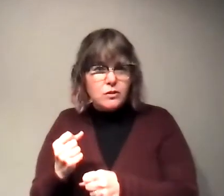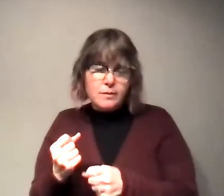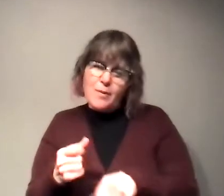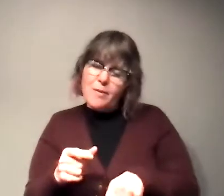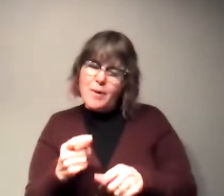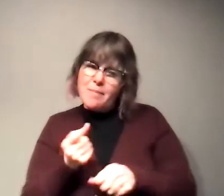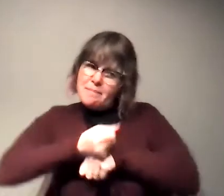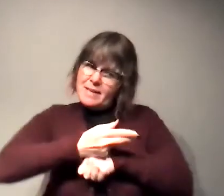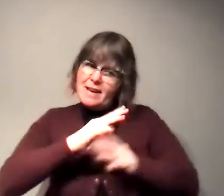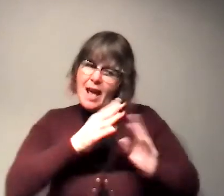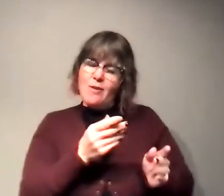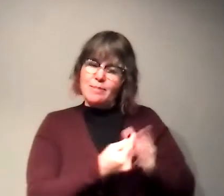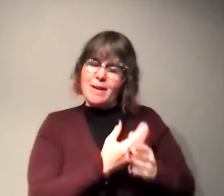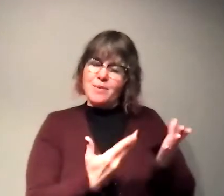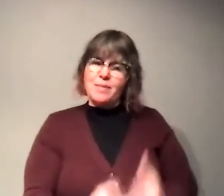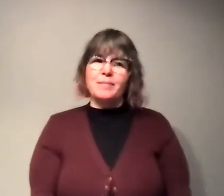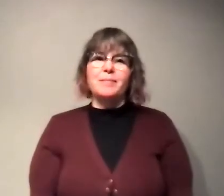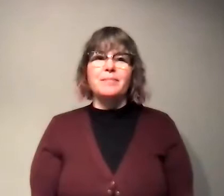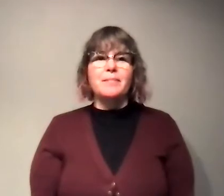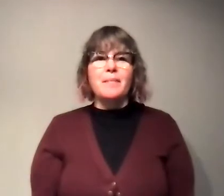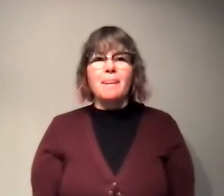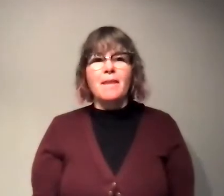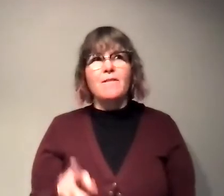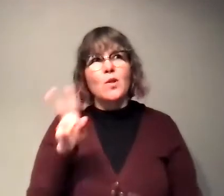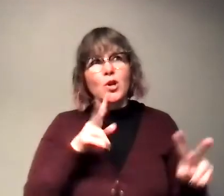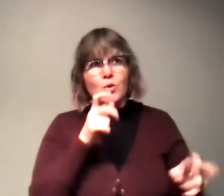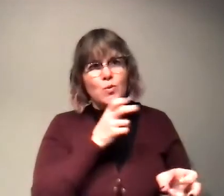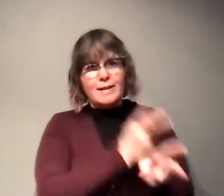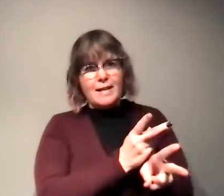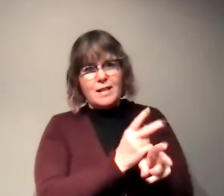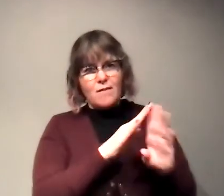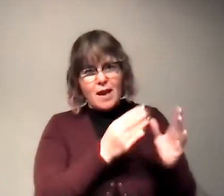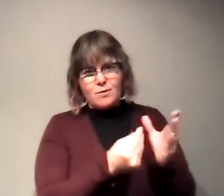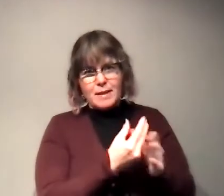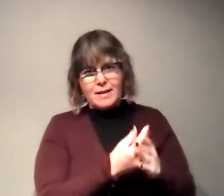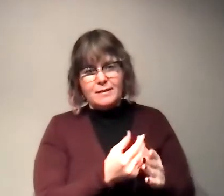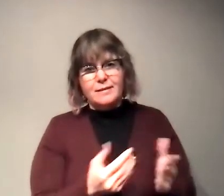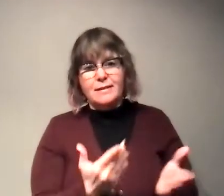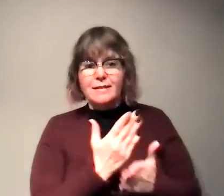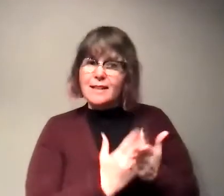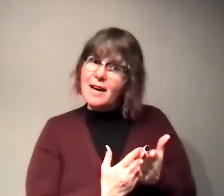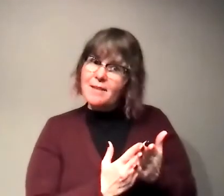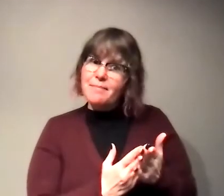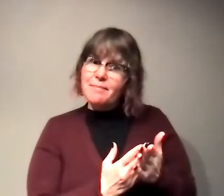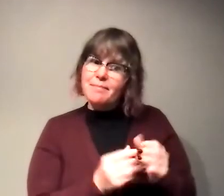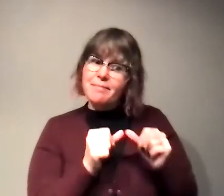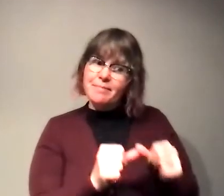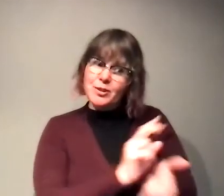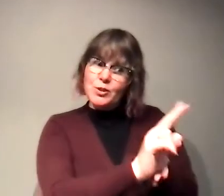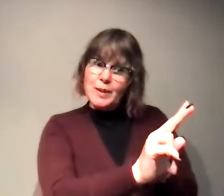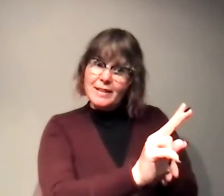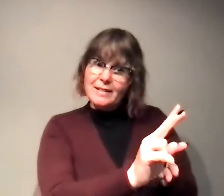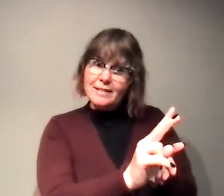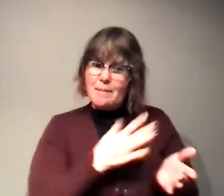houseplant. Probably longer, especially thinking about who takes care of the houseplant. Some houseplants last 2 weeks under my